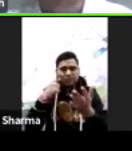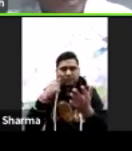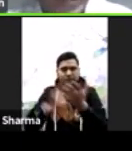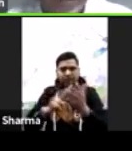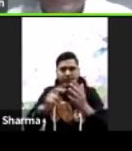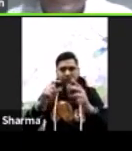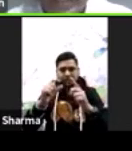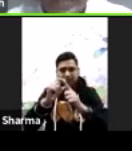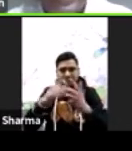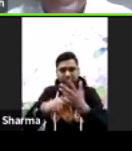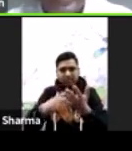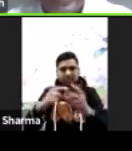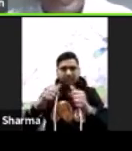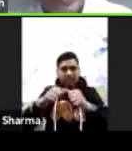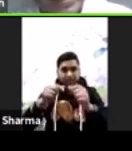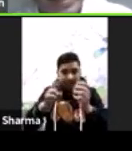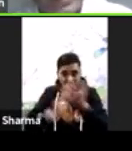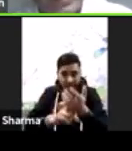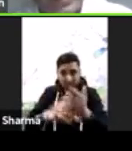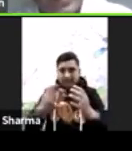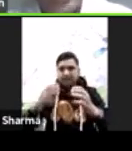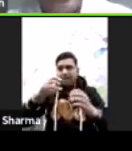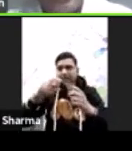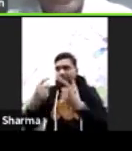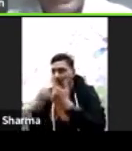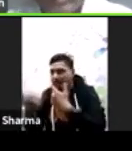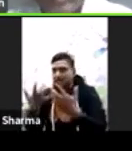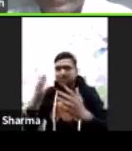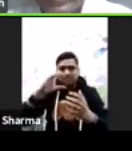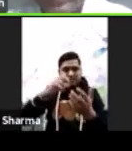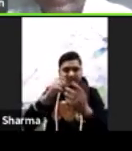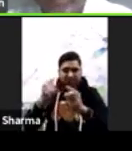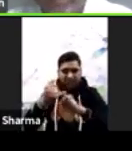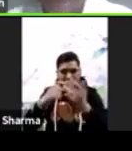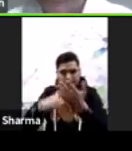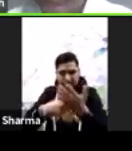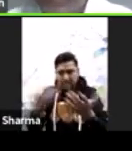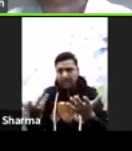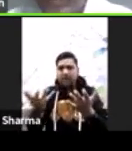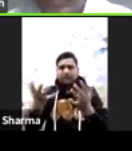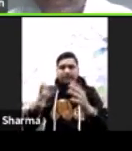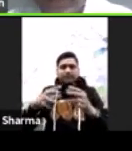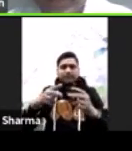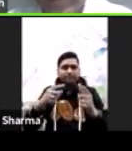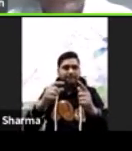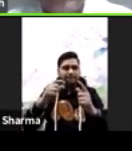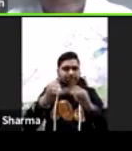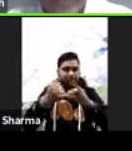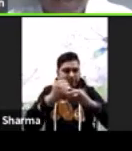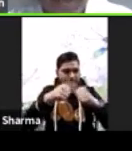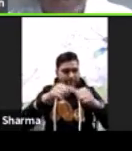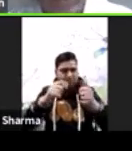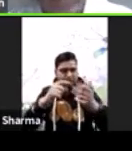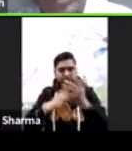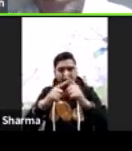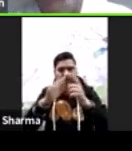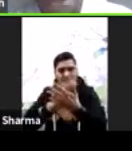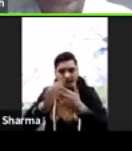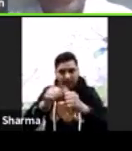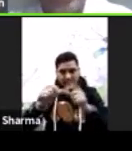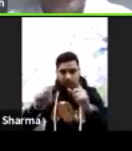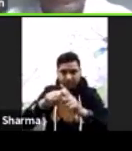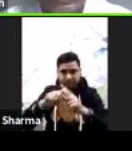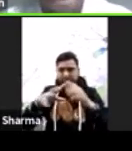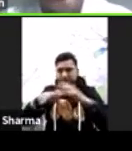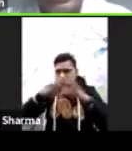for collaborating with the CSR team and Sarthak to create something that will positively affect the lives of thousands of